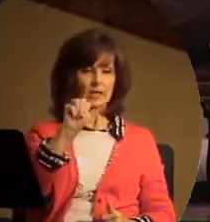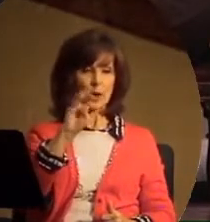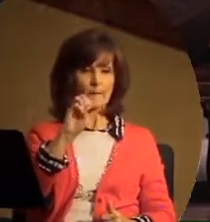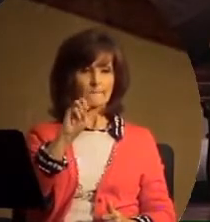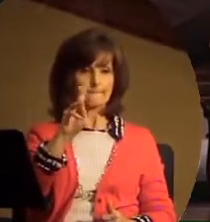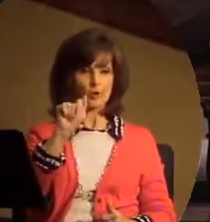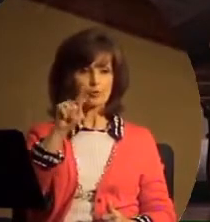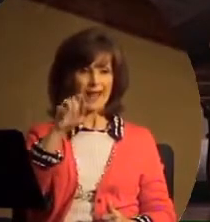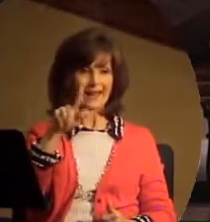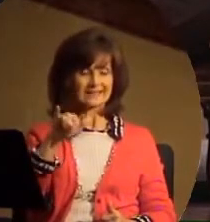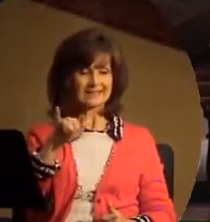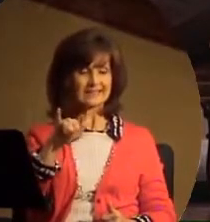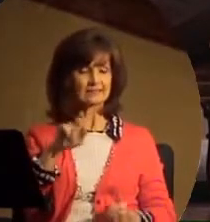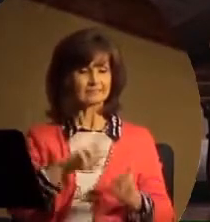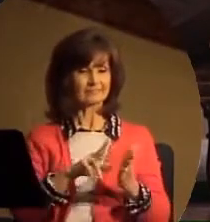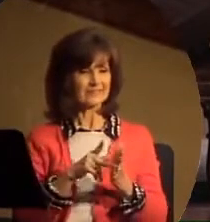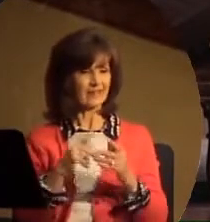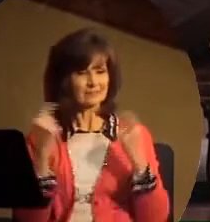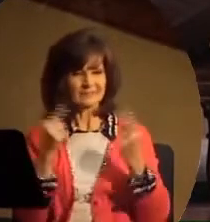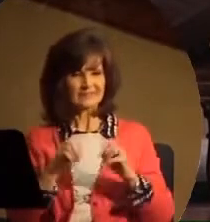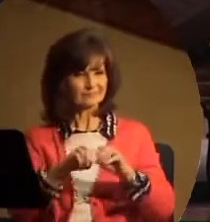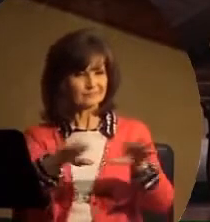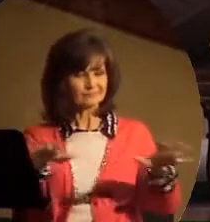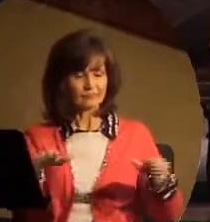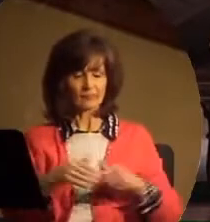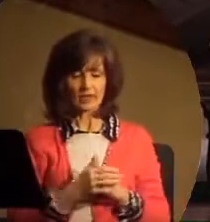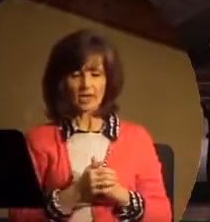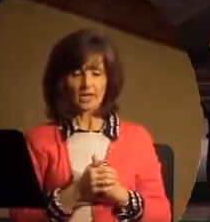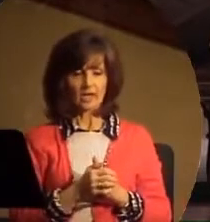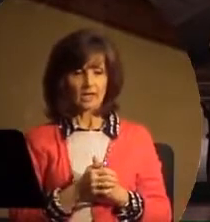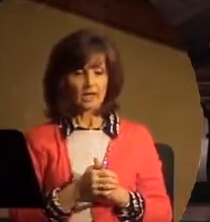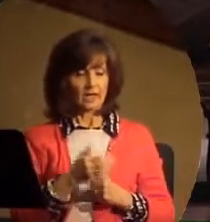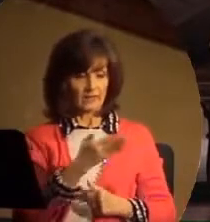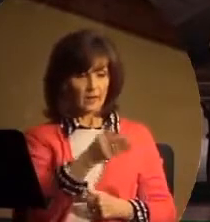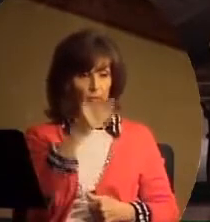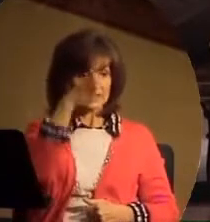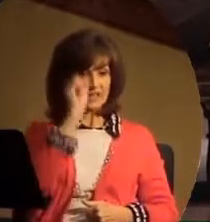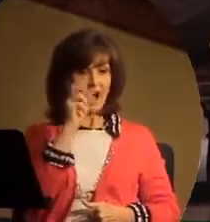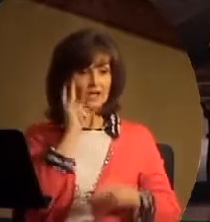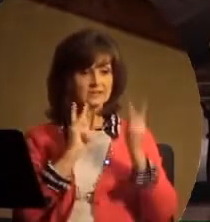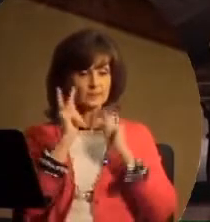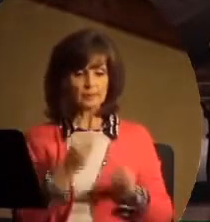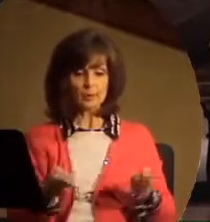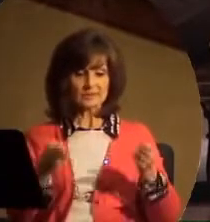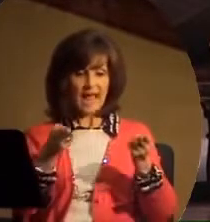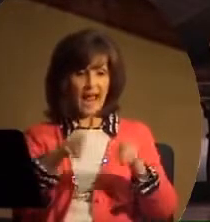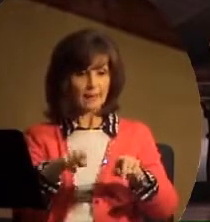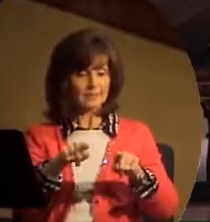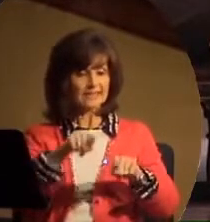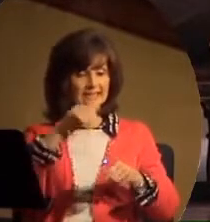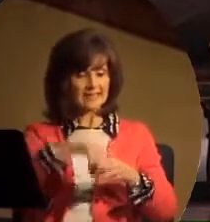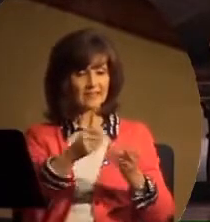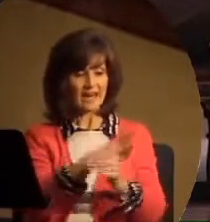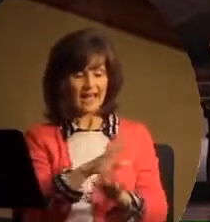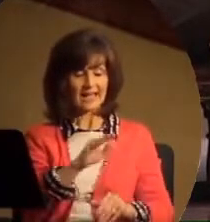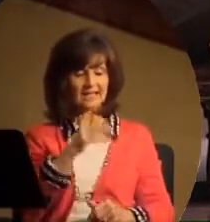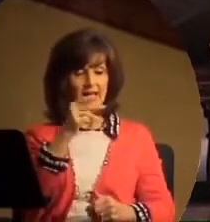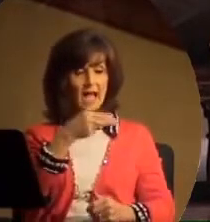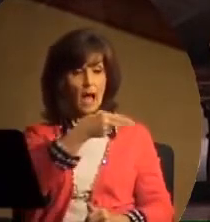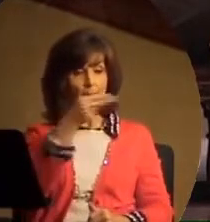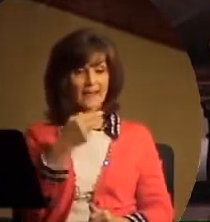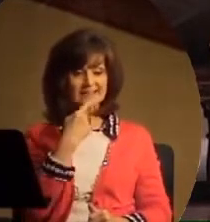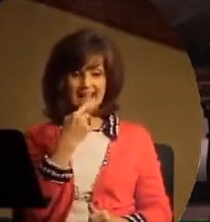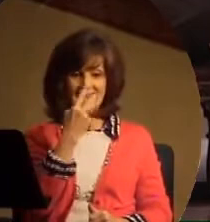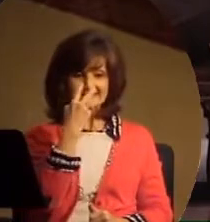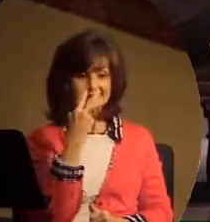still God's people. You figure that one out. All that was going on in the land, and Habakkuk said, I see it. But